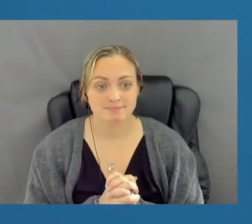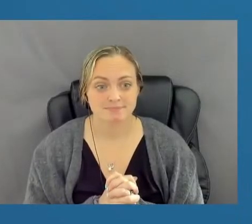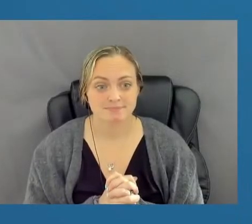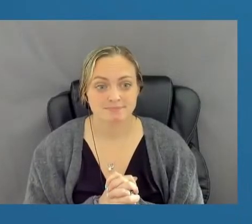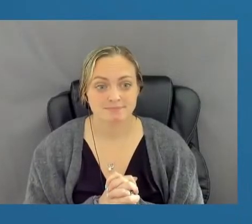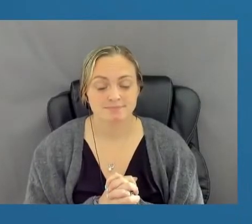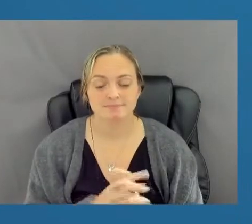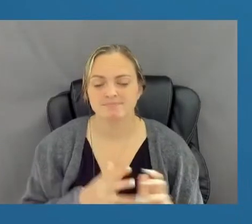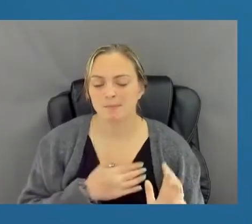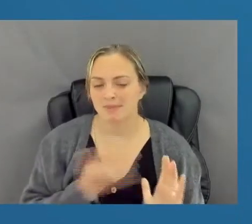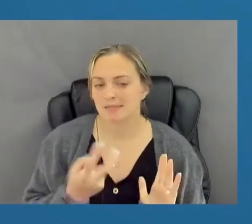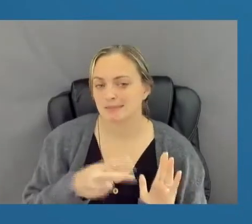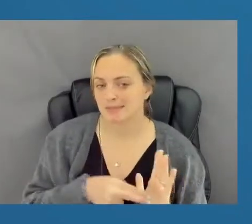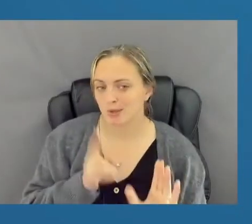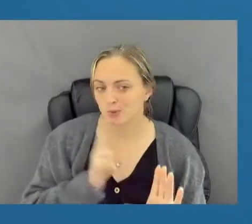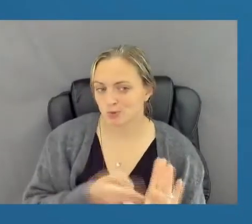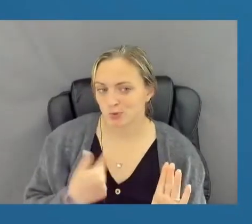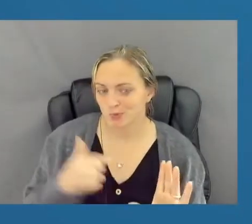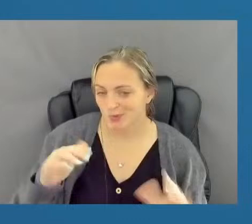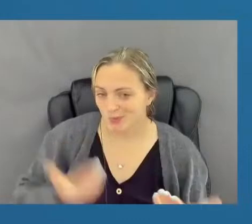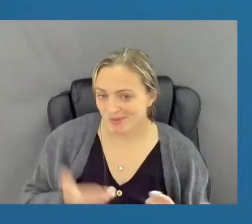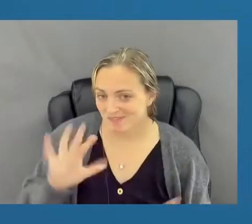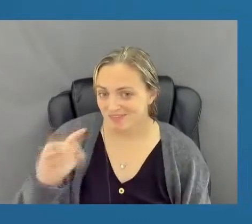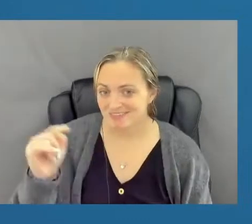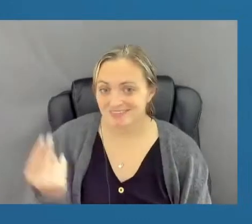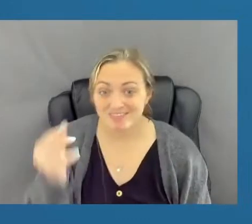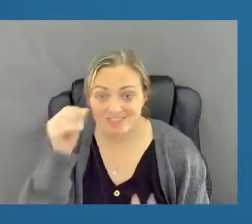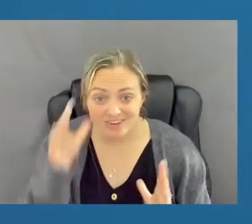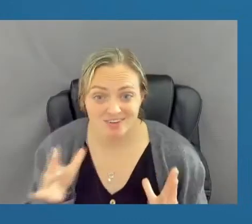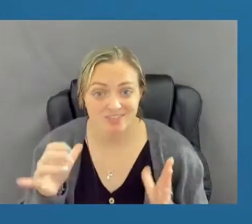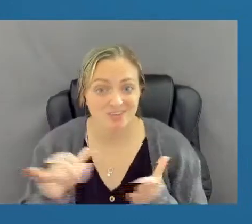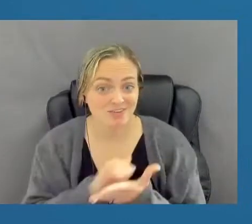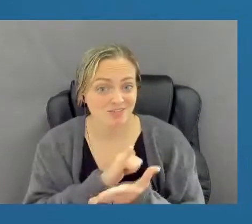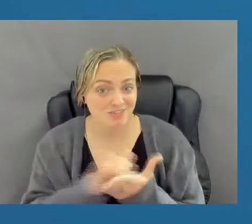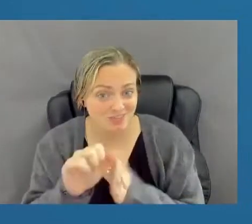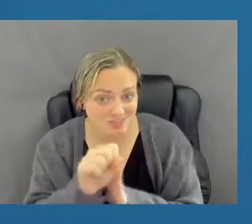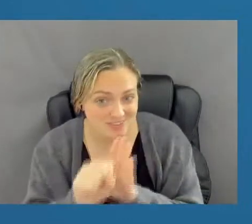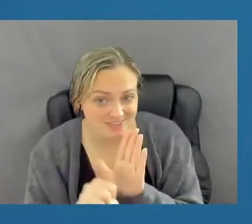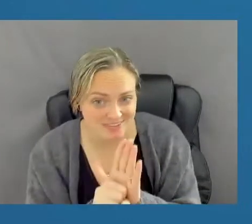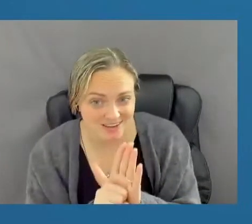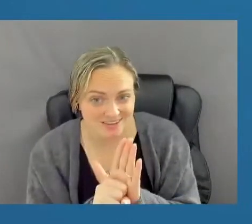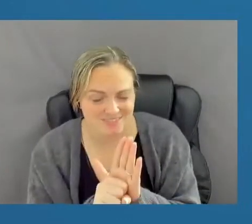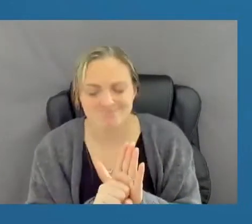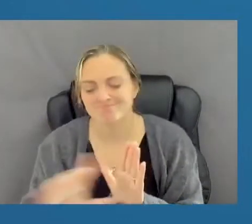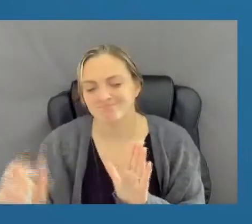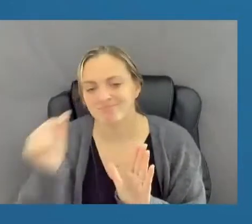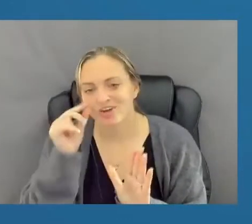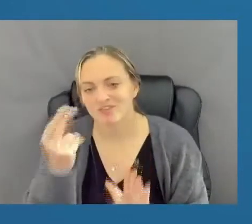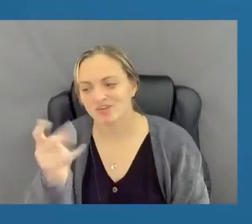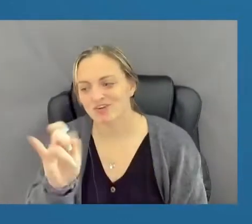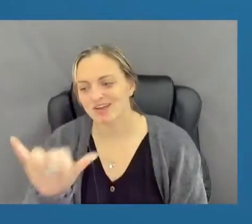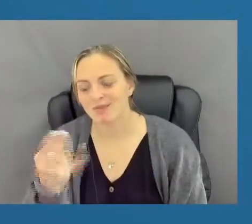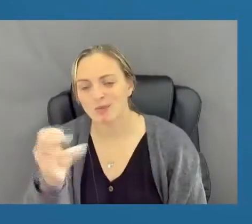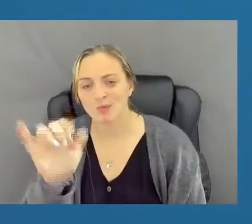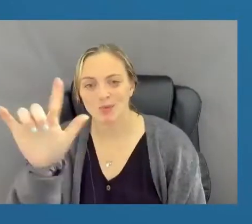And please stand and join me in welcoming the 57th governor of the great state of New York, Governor Kathy